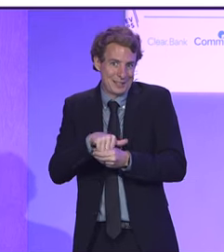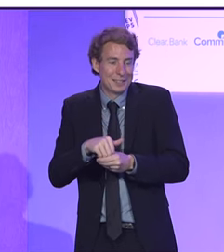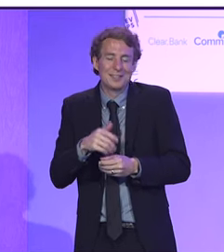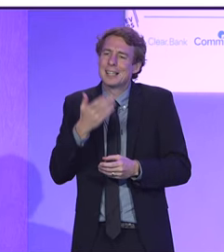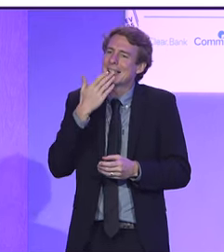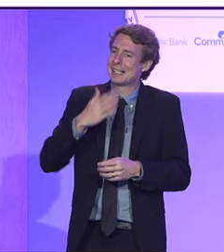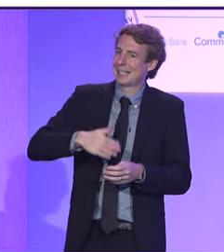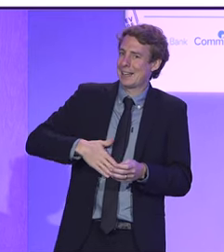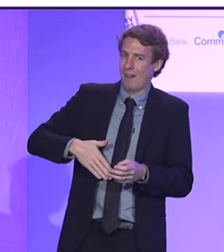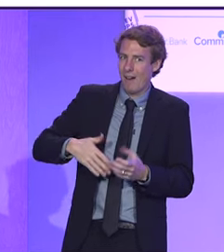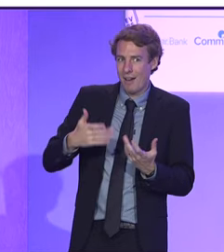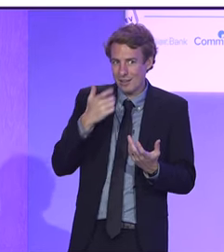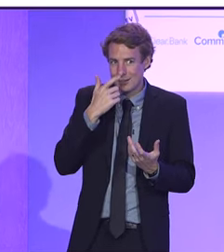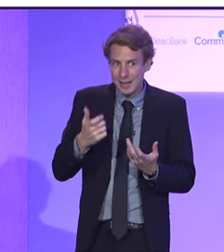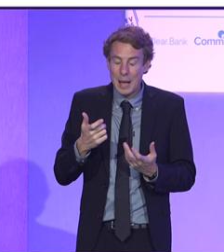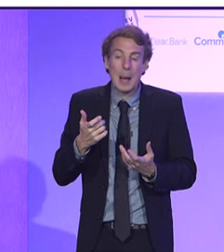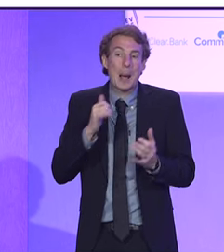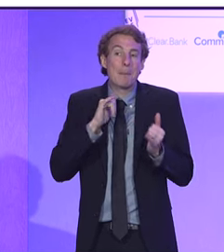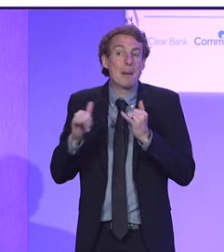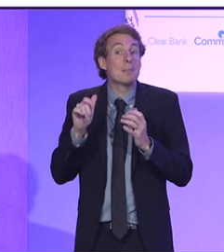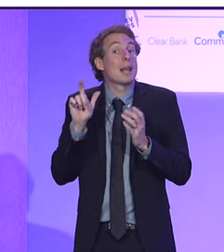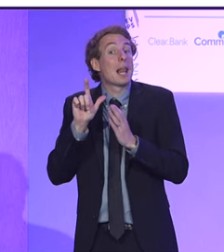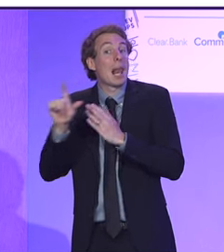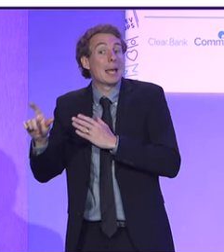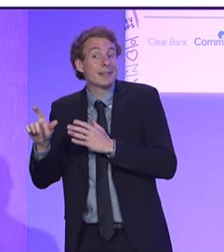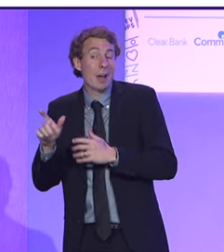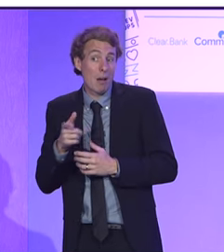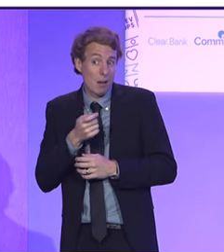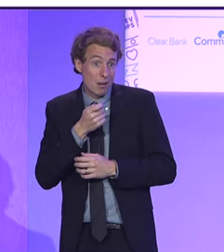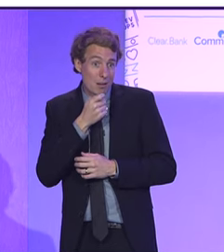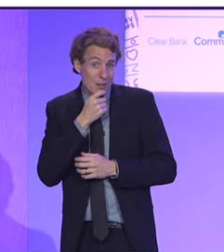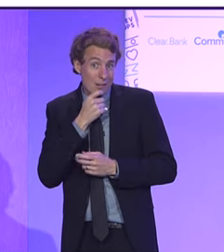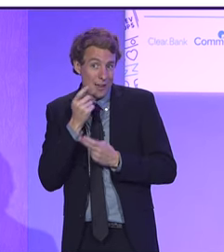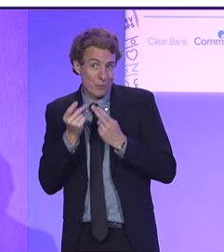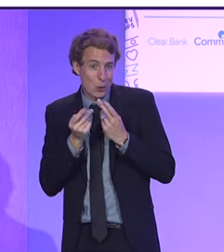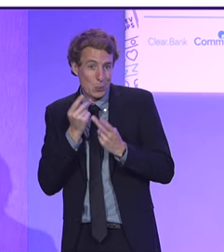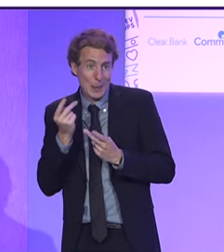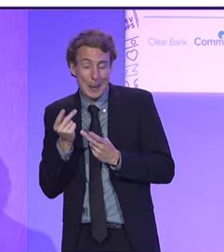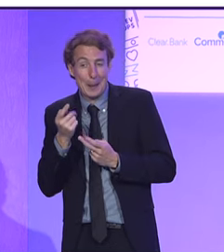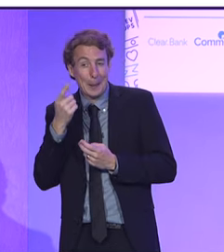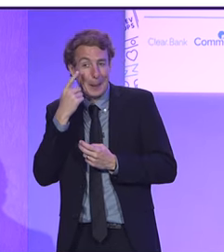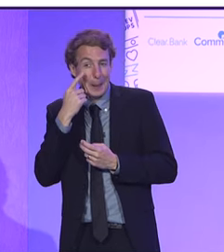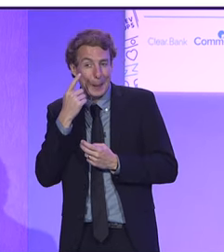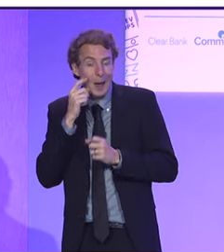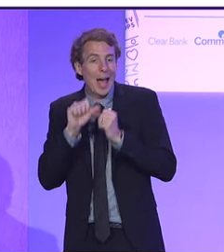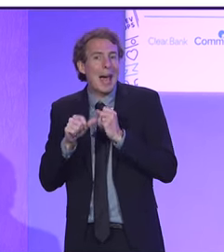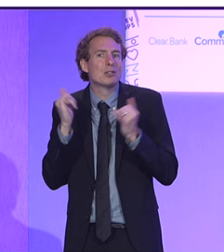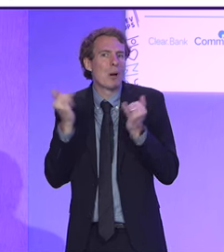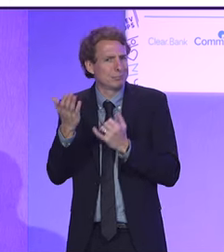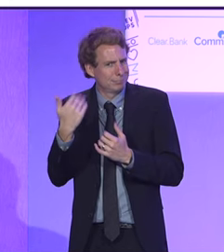already teased, we might actually do some karaoke tonight. So yeah, just stay after the after party or for the after